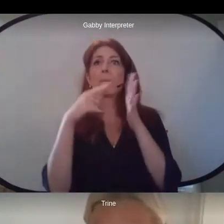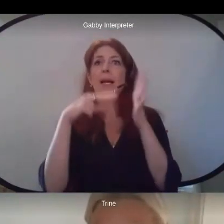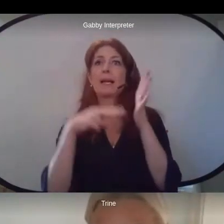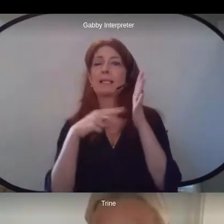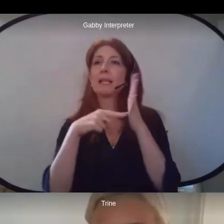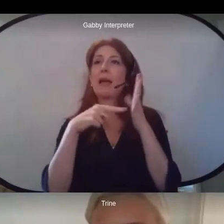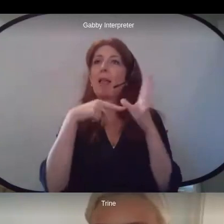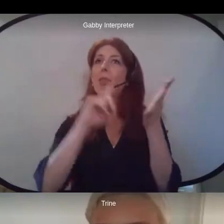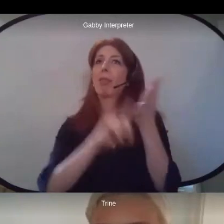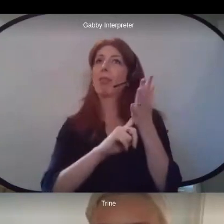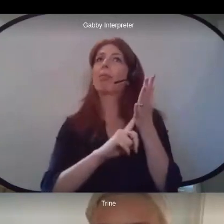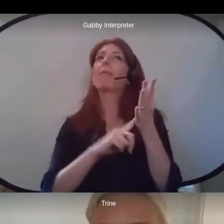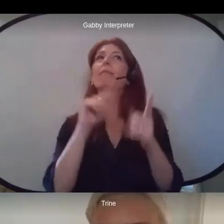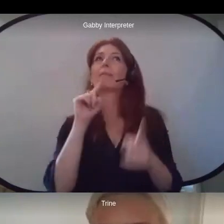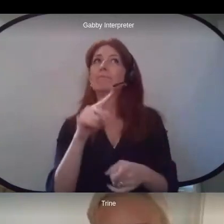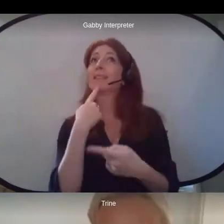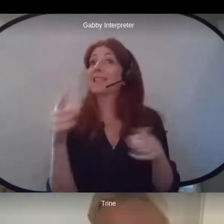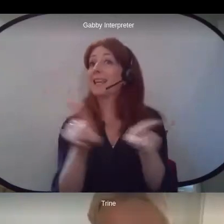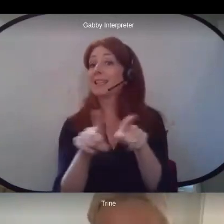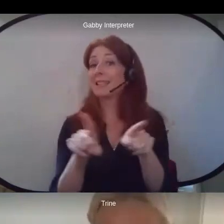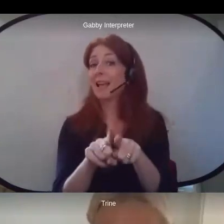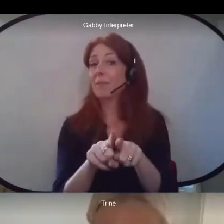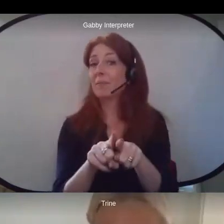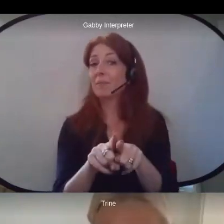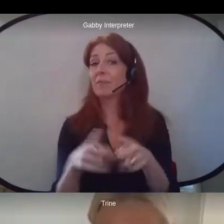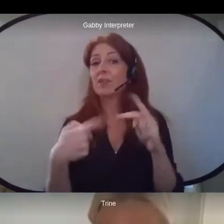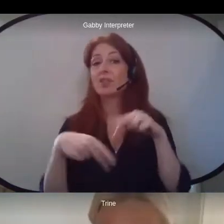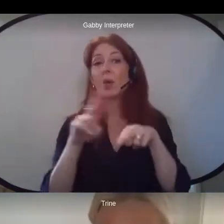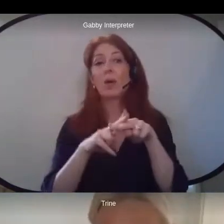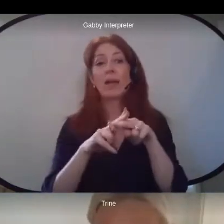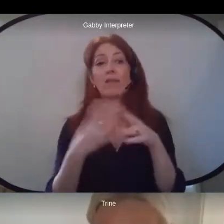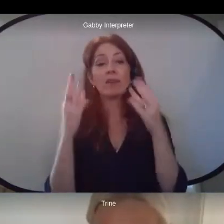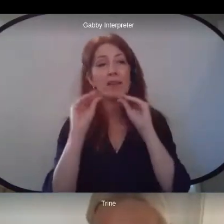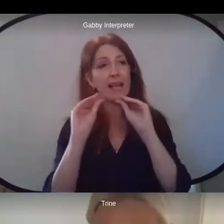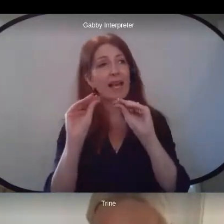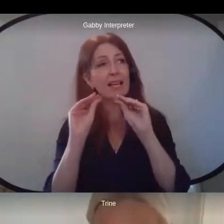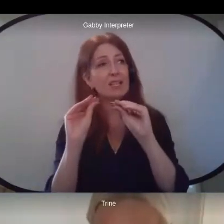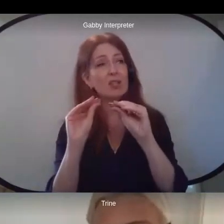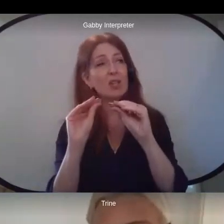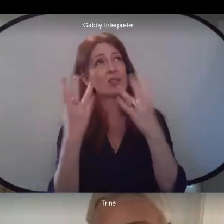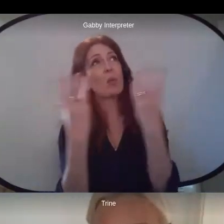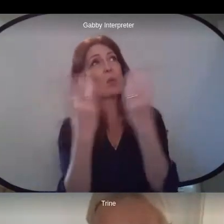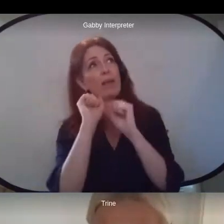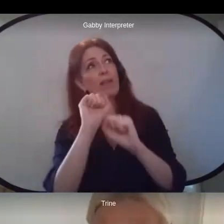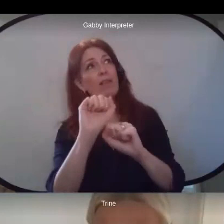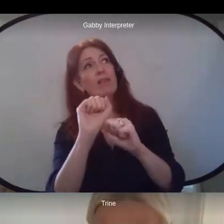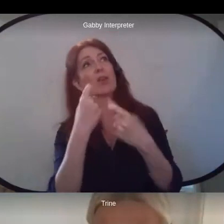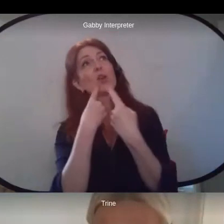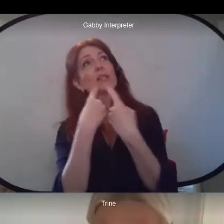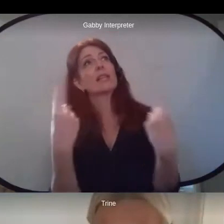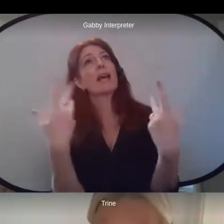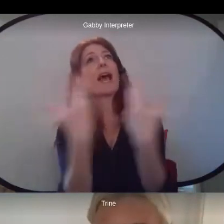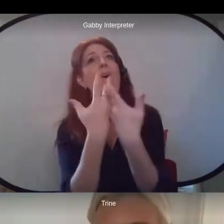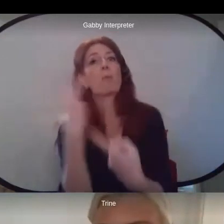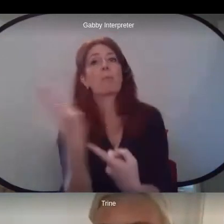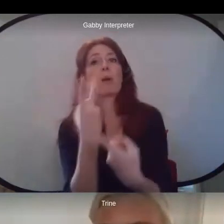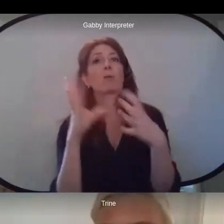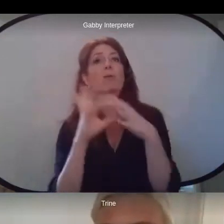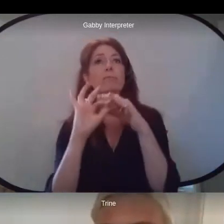bringing those senior leaders on that education path with you and telling them how these two can work together to offer a